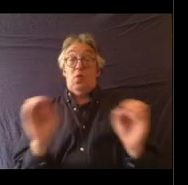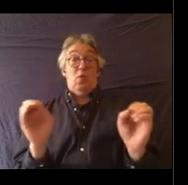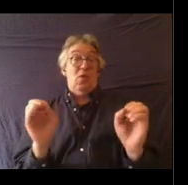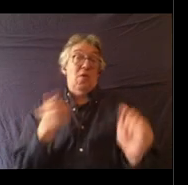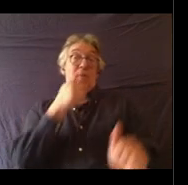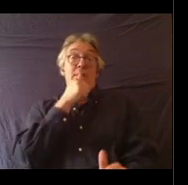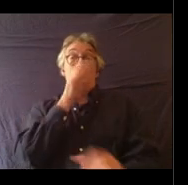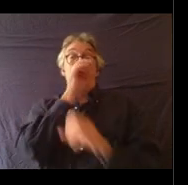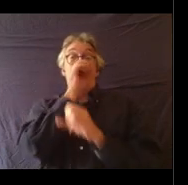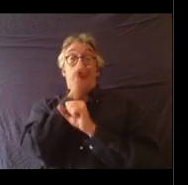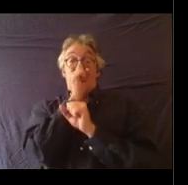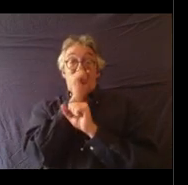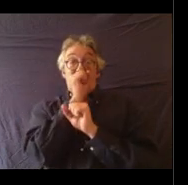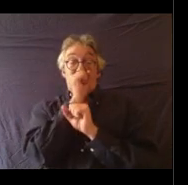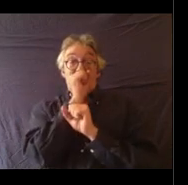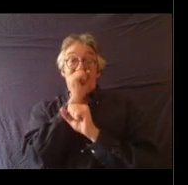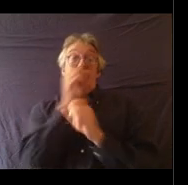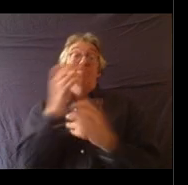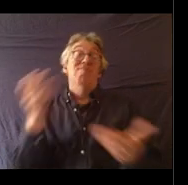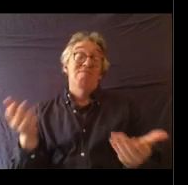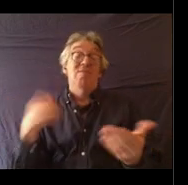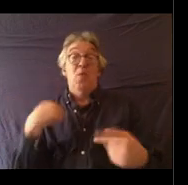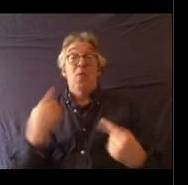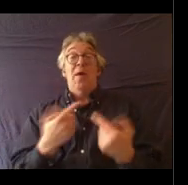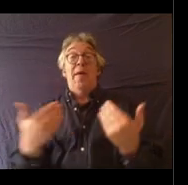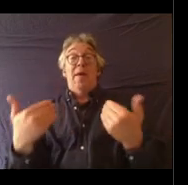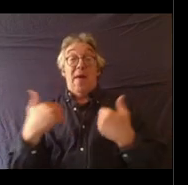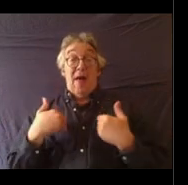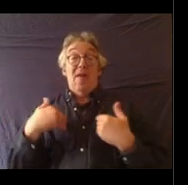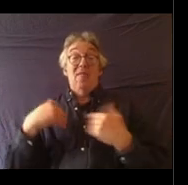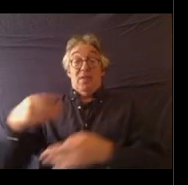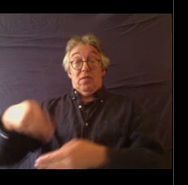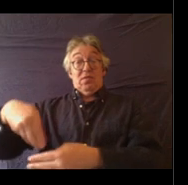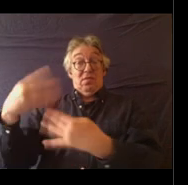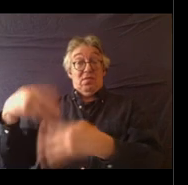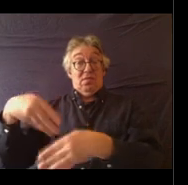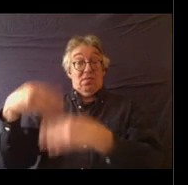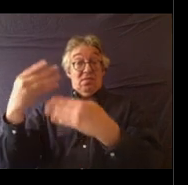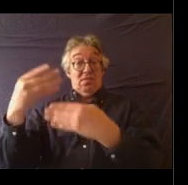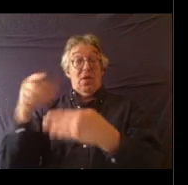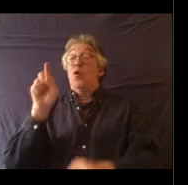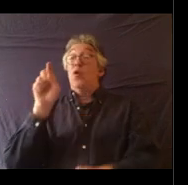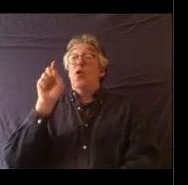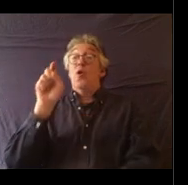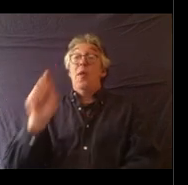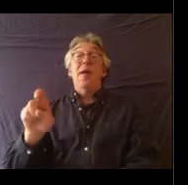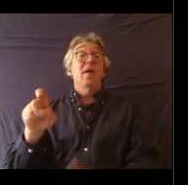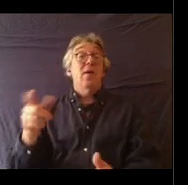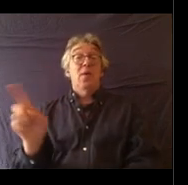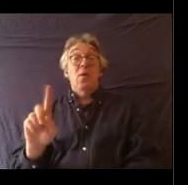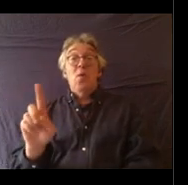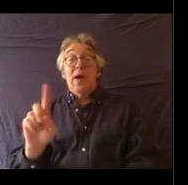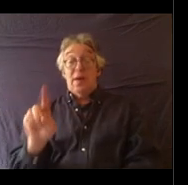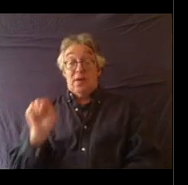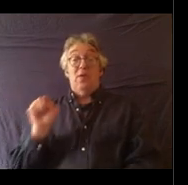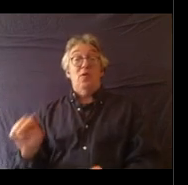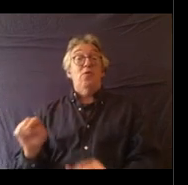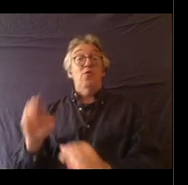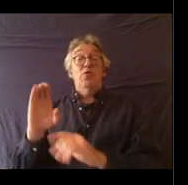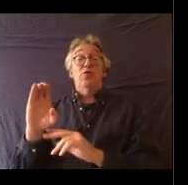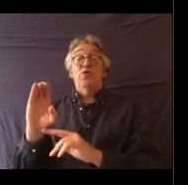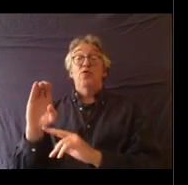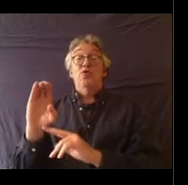both captioning, so speech to text. The link for this you'll find in the chat box if you want to use this. And we